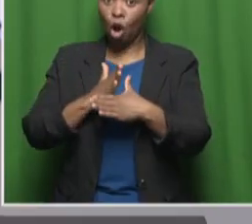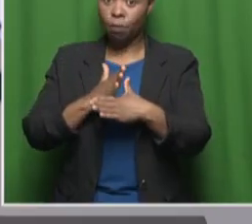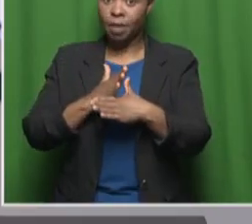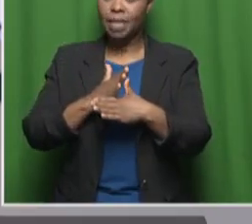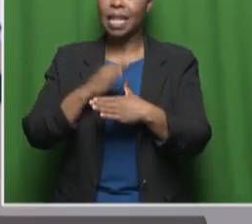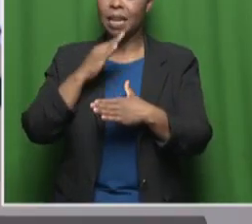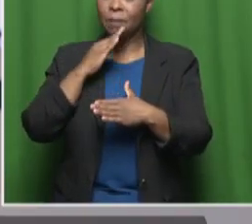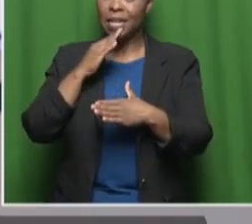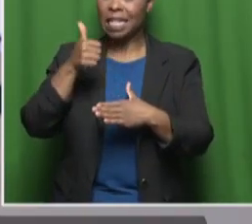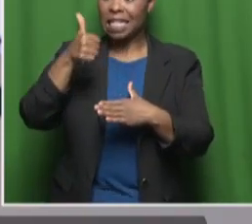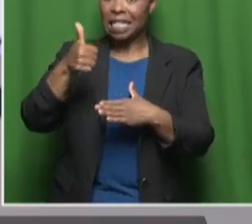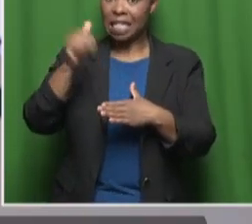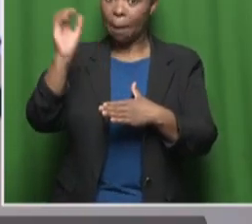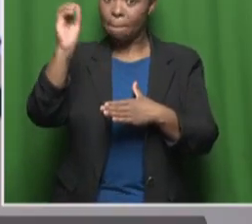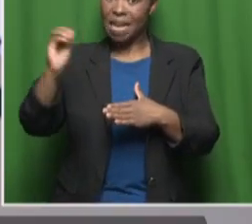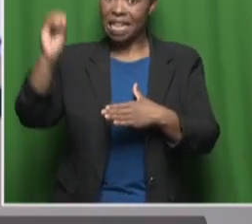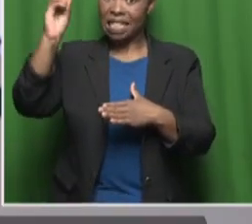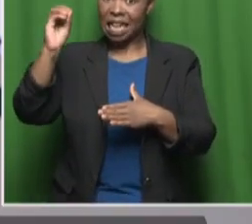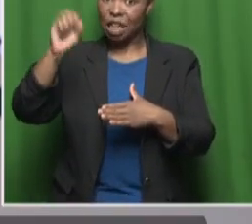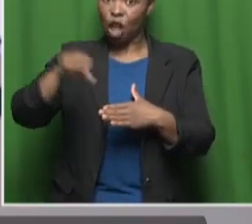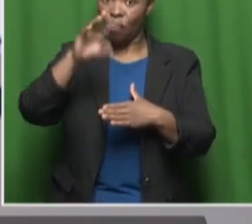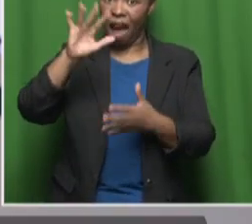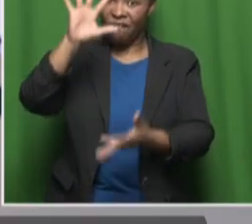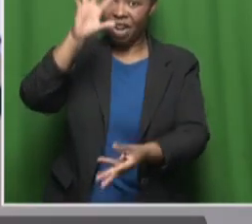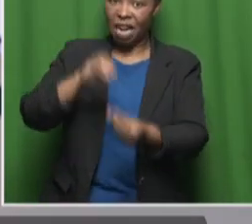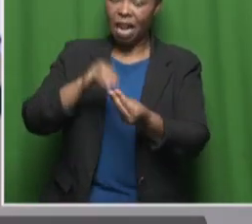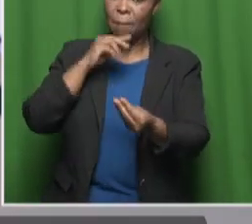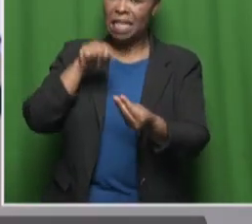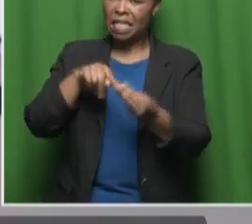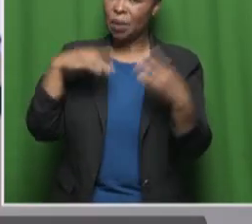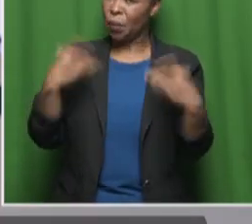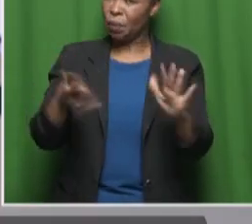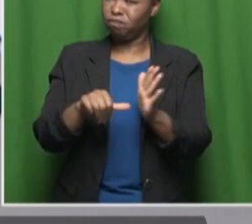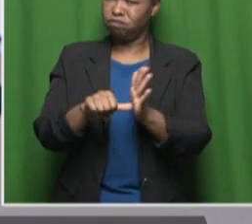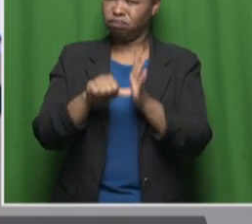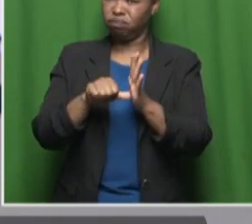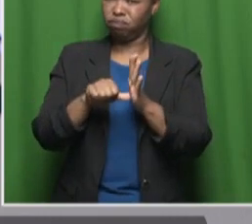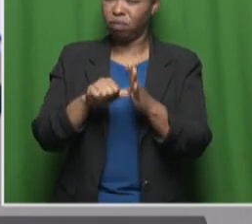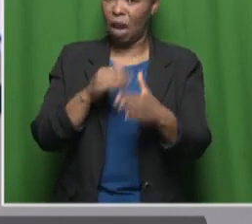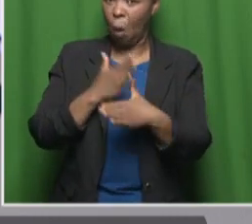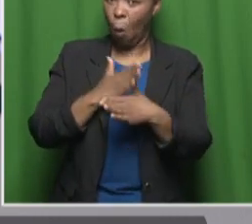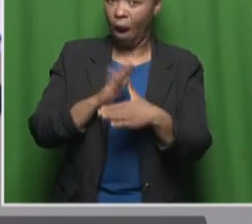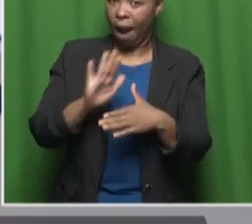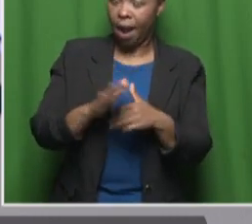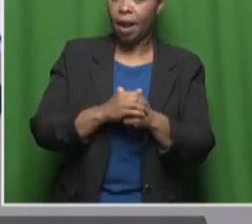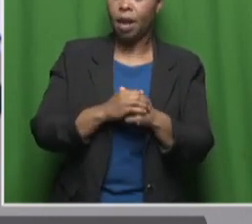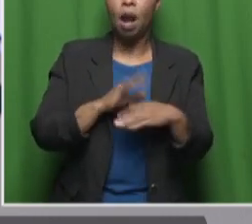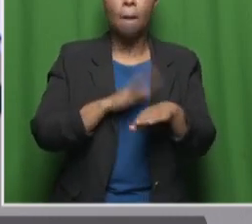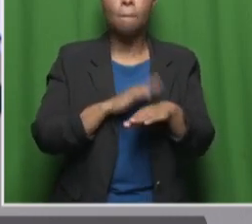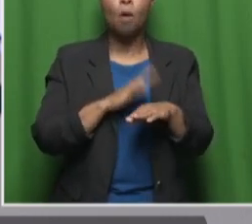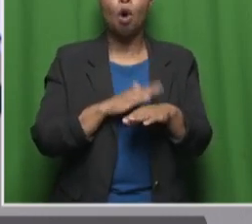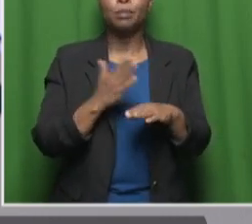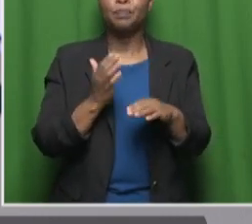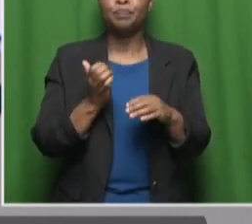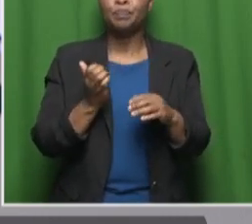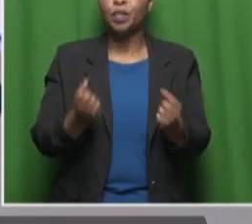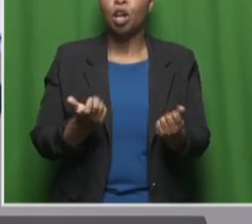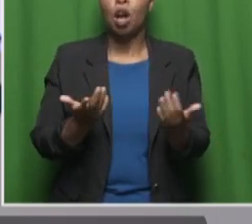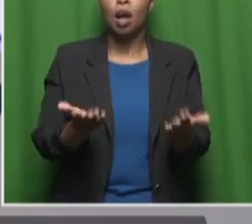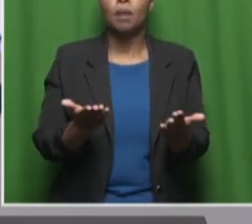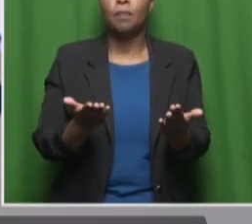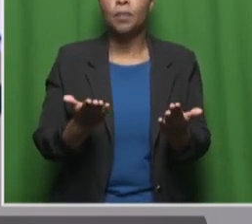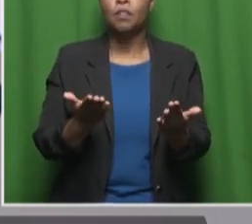of all employment in South Africa. So it is very much a viable career. And again, by providing access, by providing these